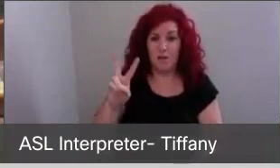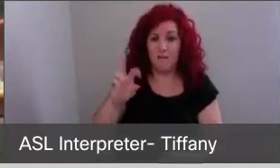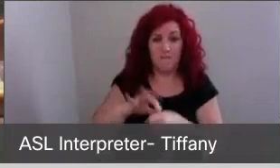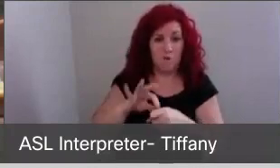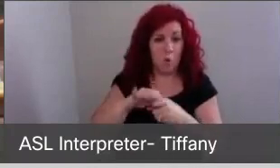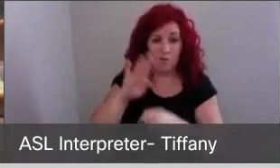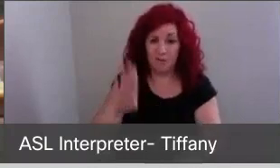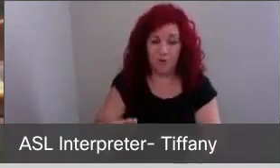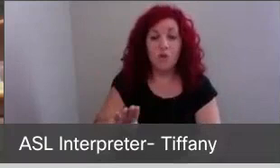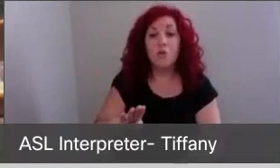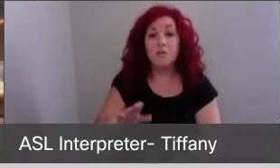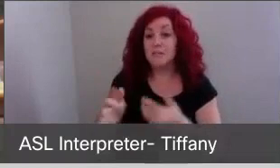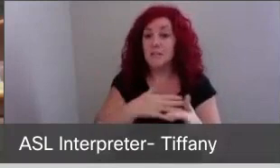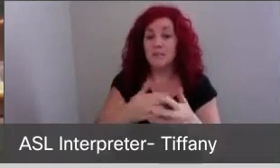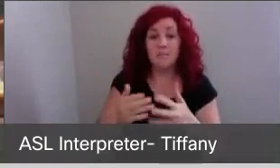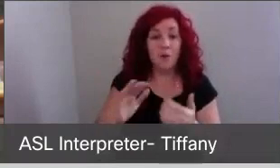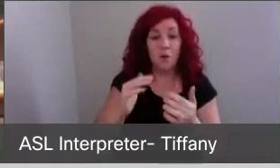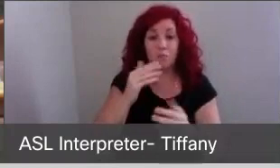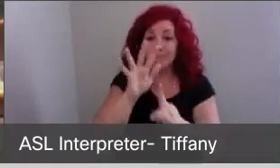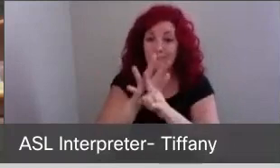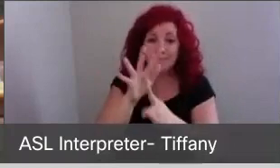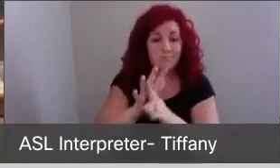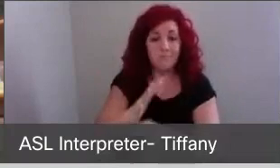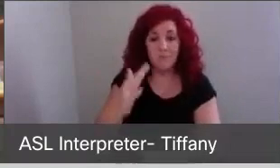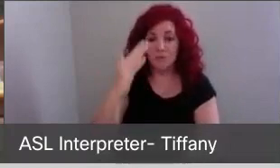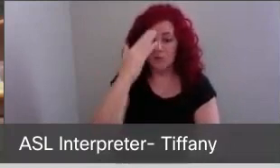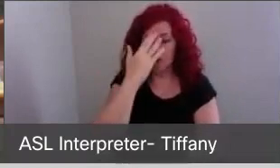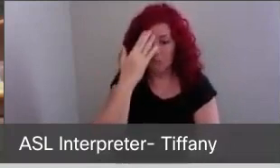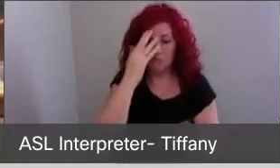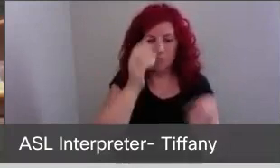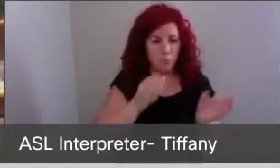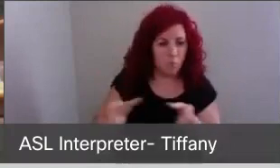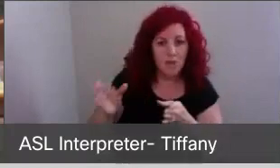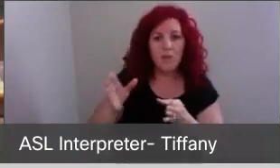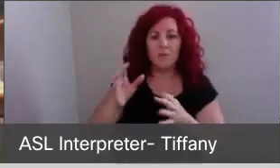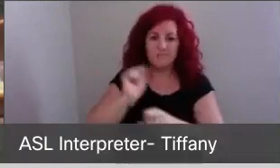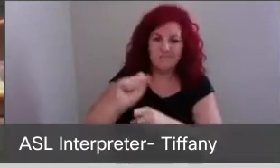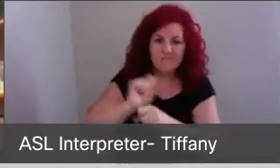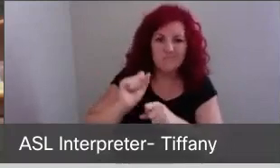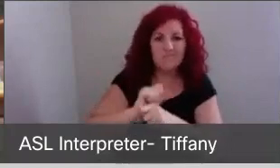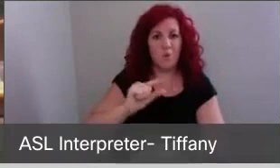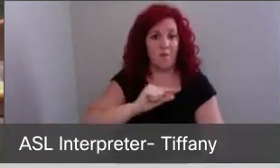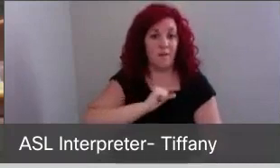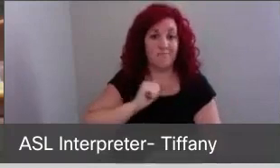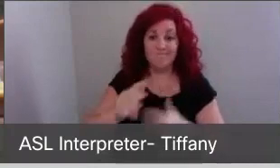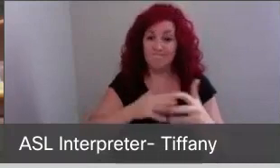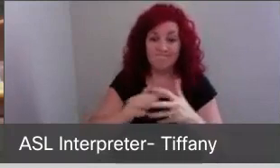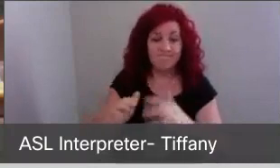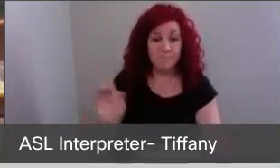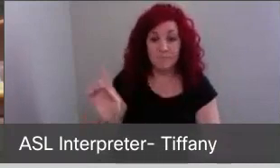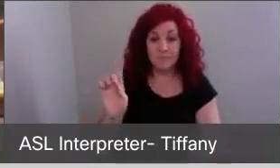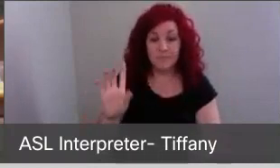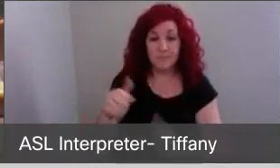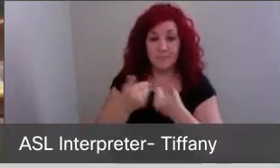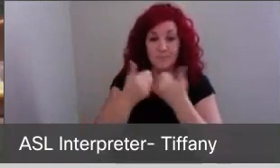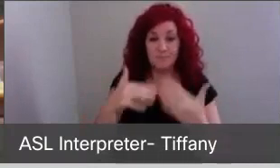vote, no matter how well-known, qualified, organized, and or hardworking he or she is. It means Democratic challengers